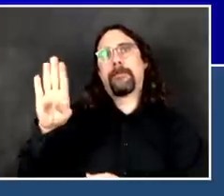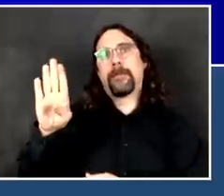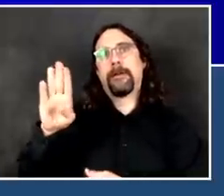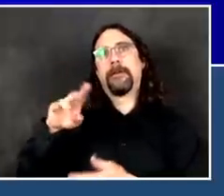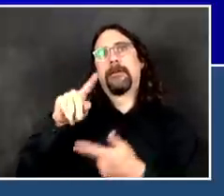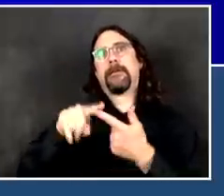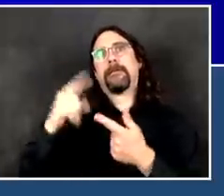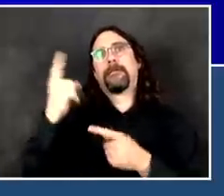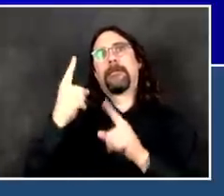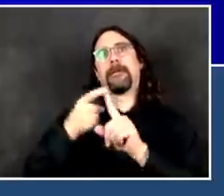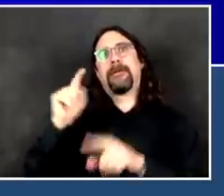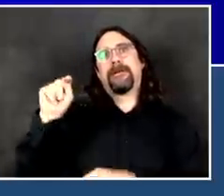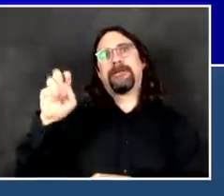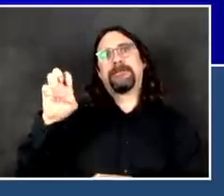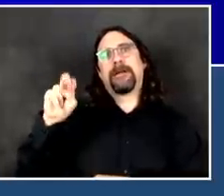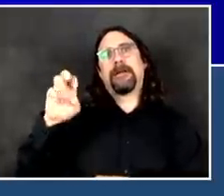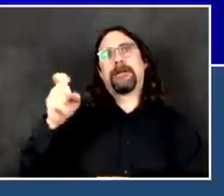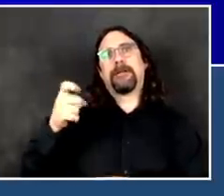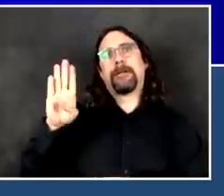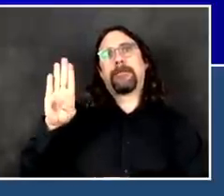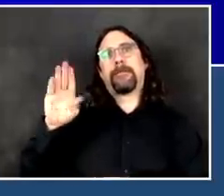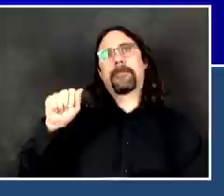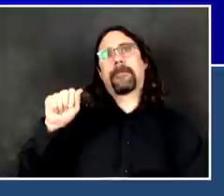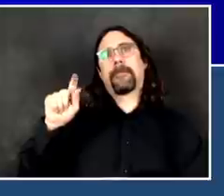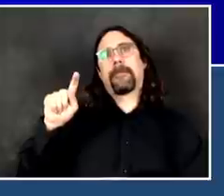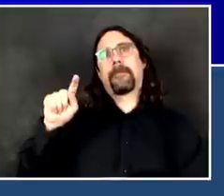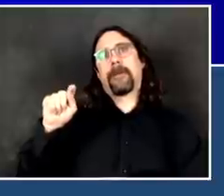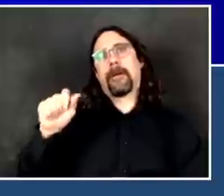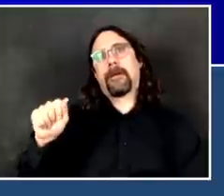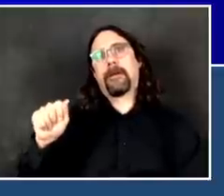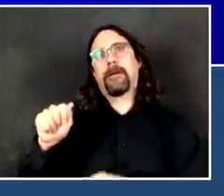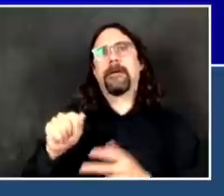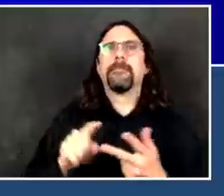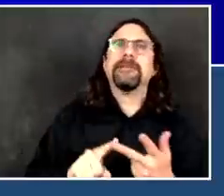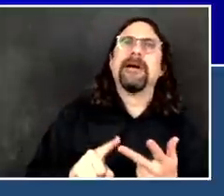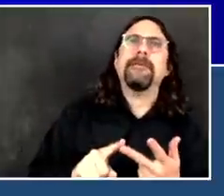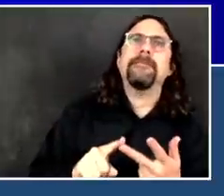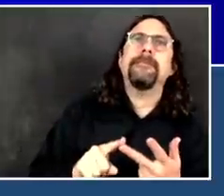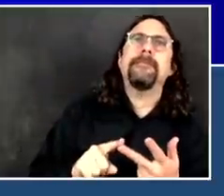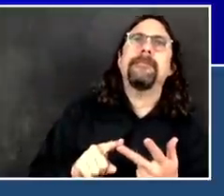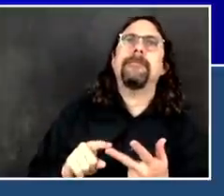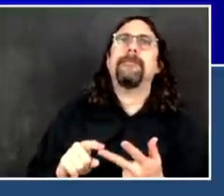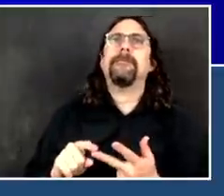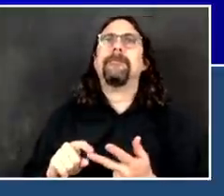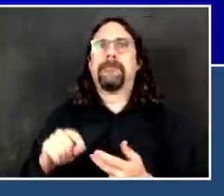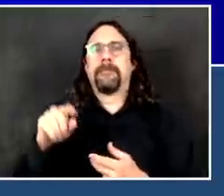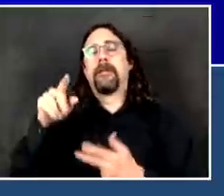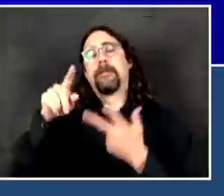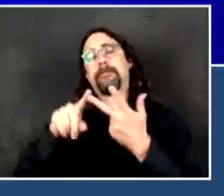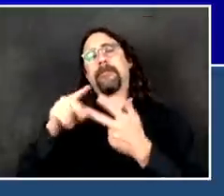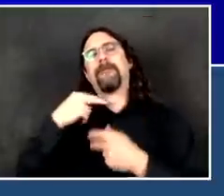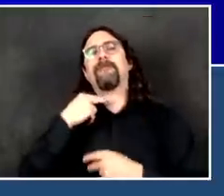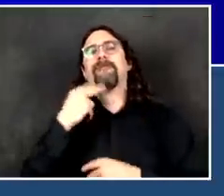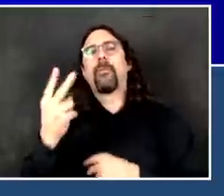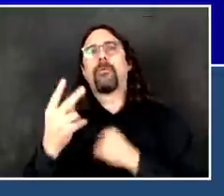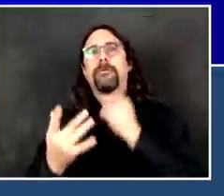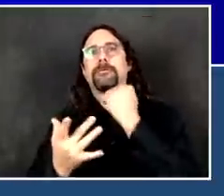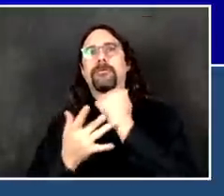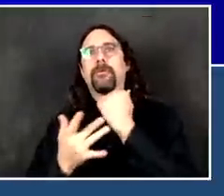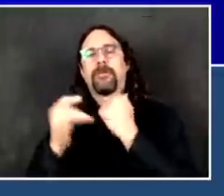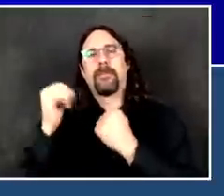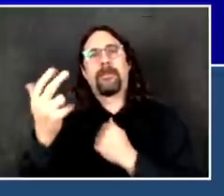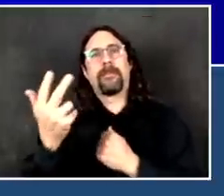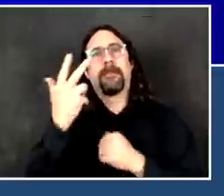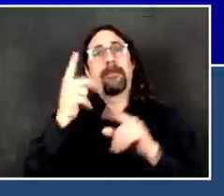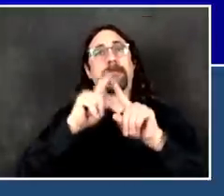Technologies. These individuals had a remarkable civic spirit, a remarkable desire to get something done. And I want to give special credit